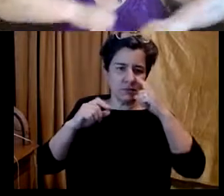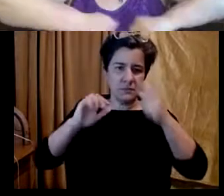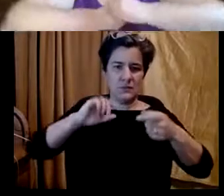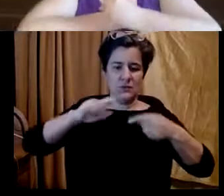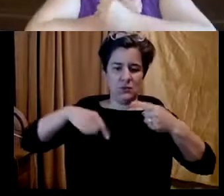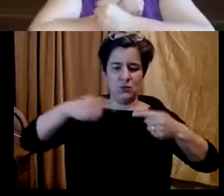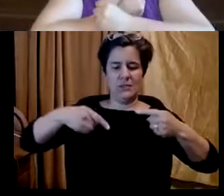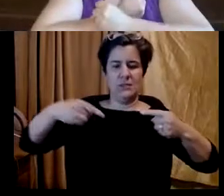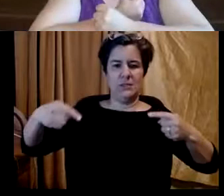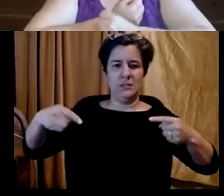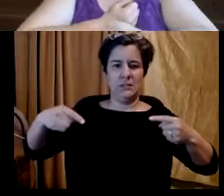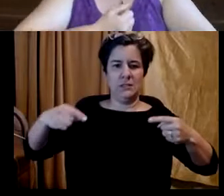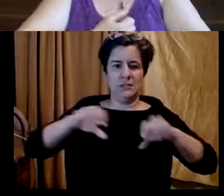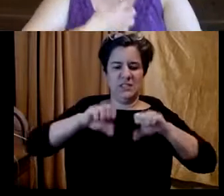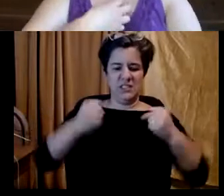So,